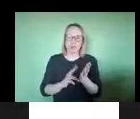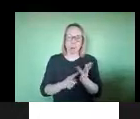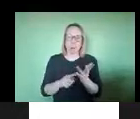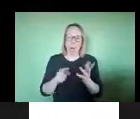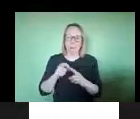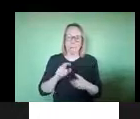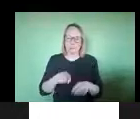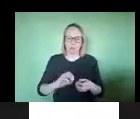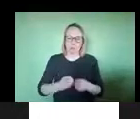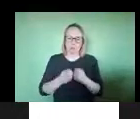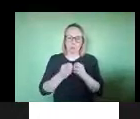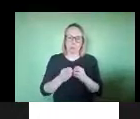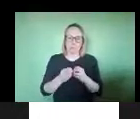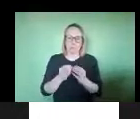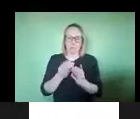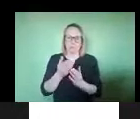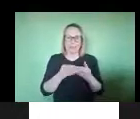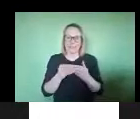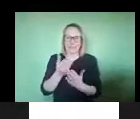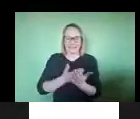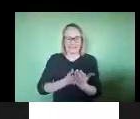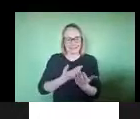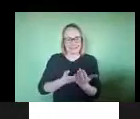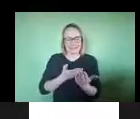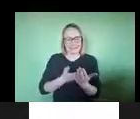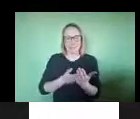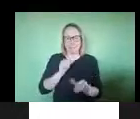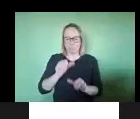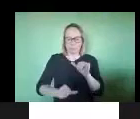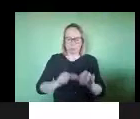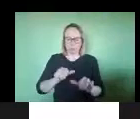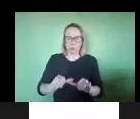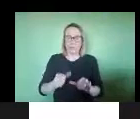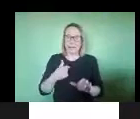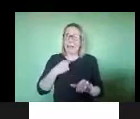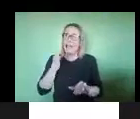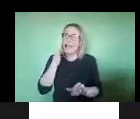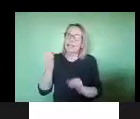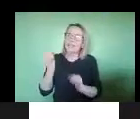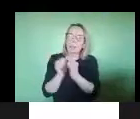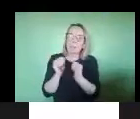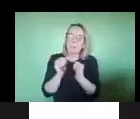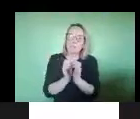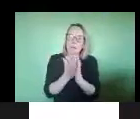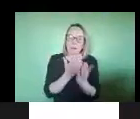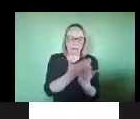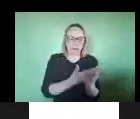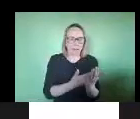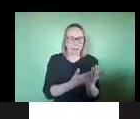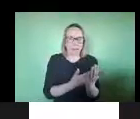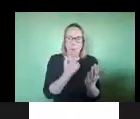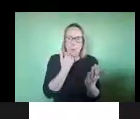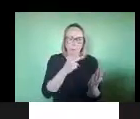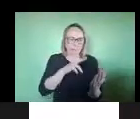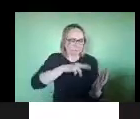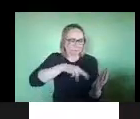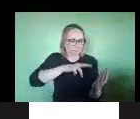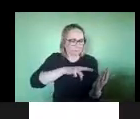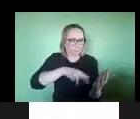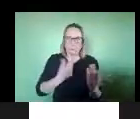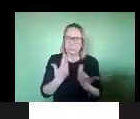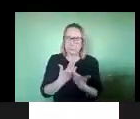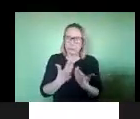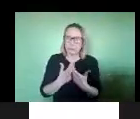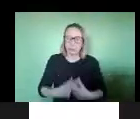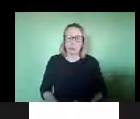which I asked for a paper copy so that I could keep it beside me at all times, which I refer to often.